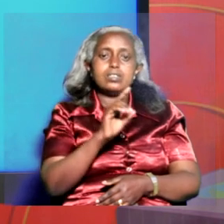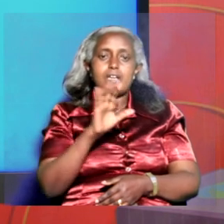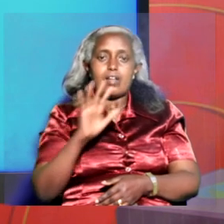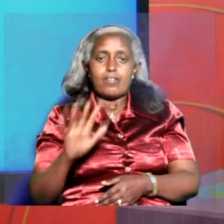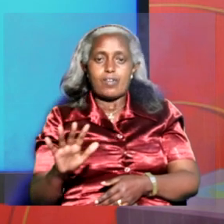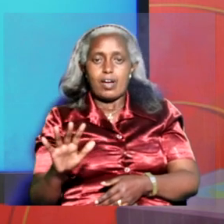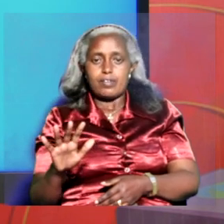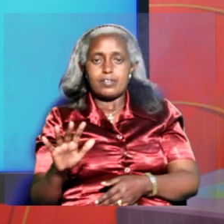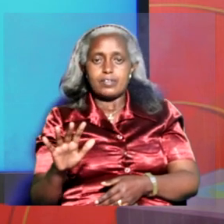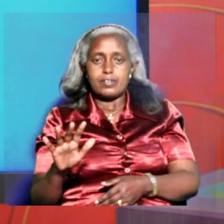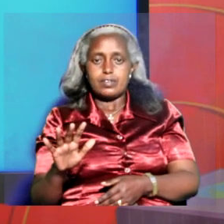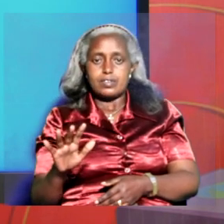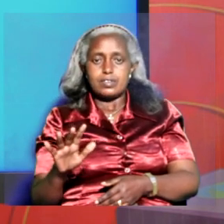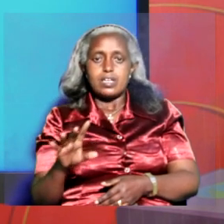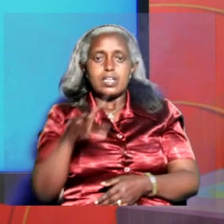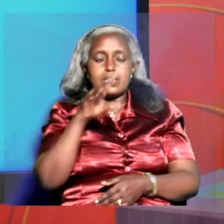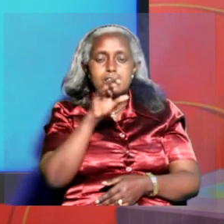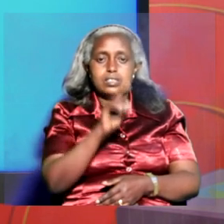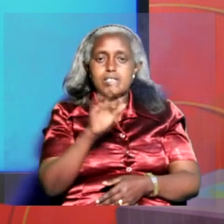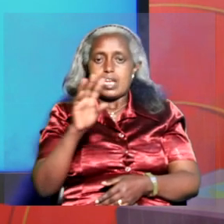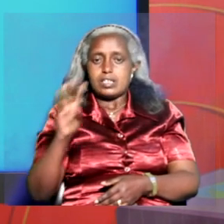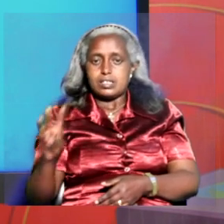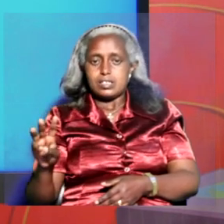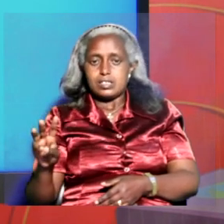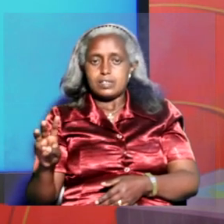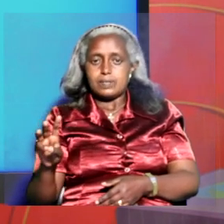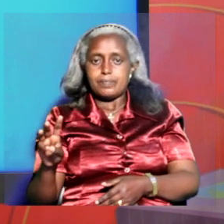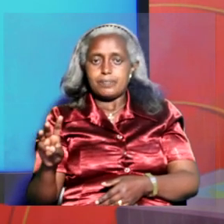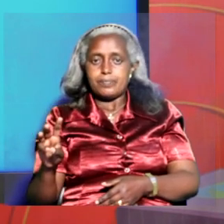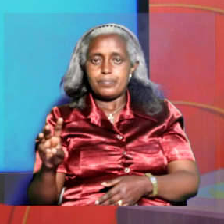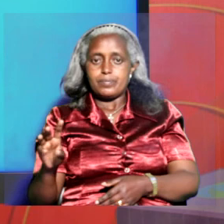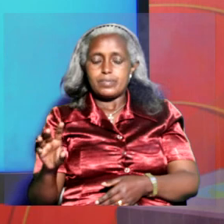decile 5, decile 6,